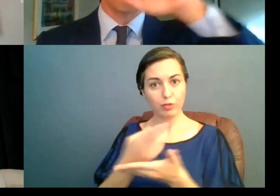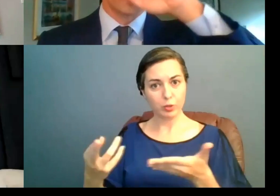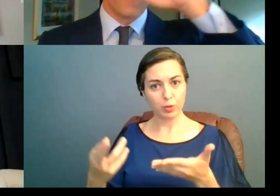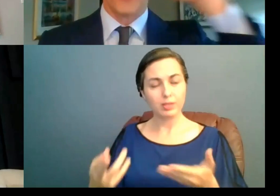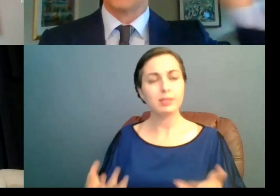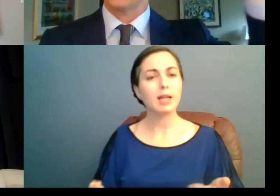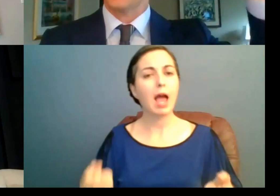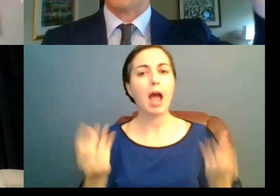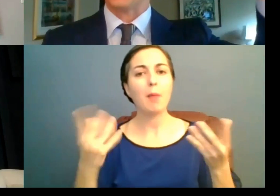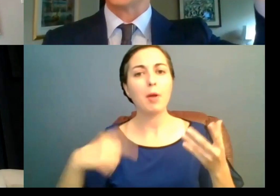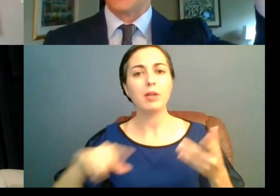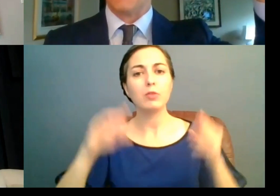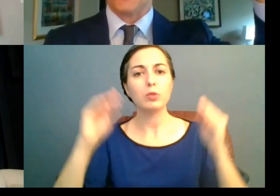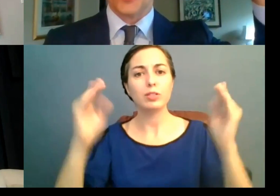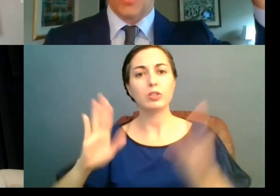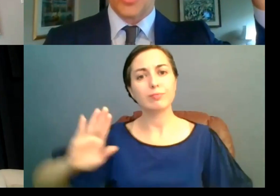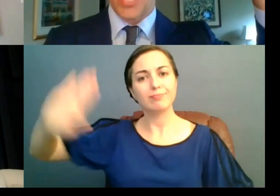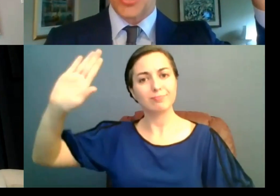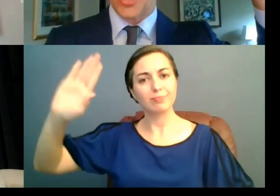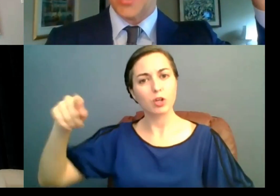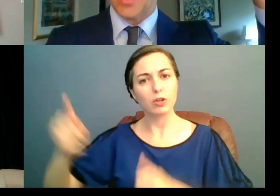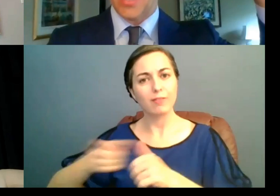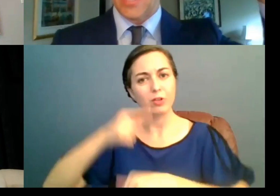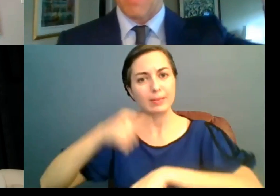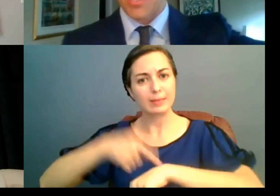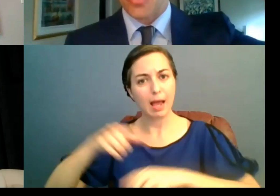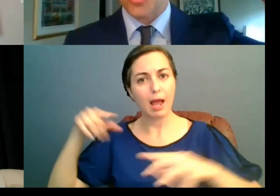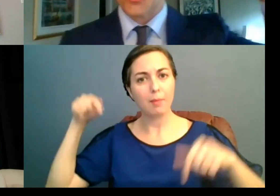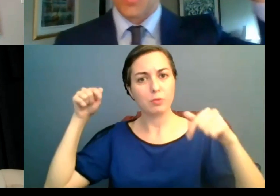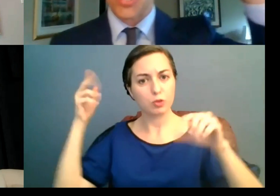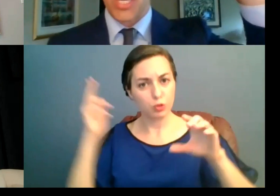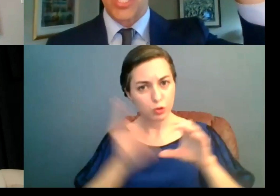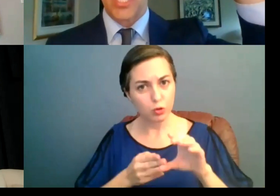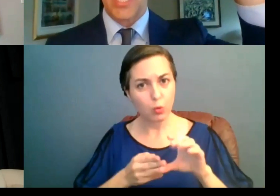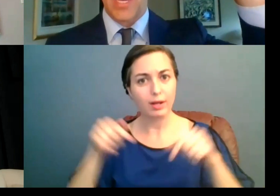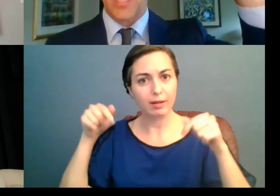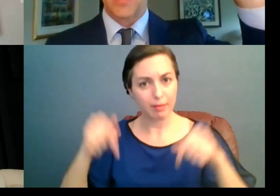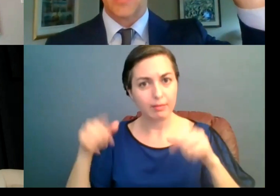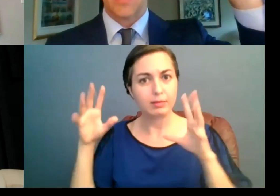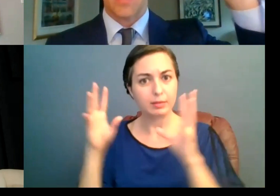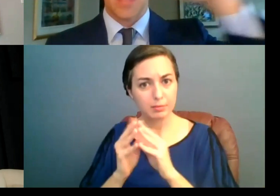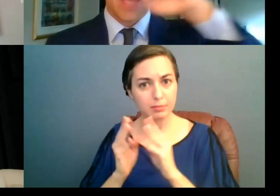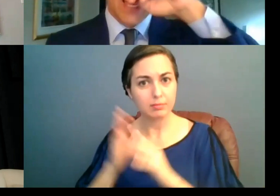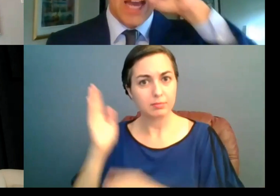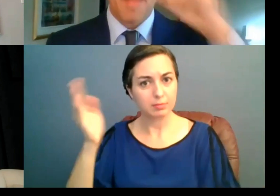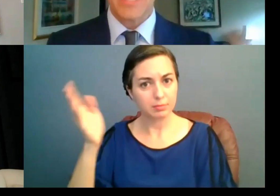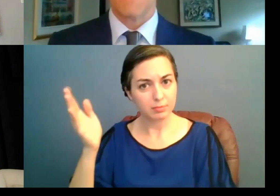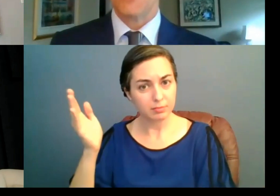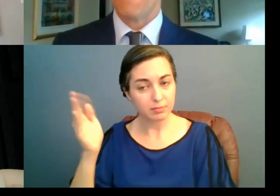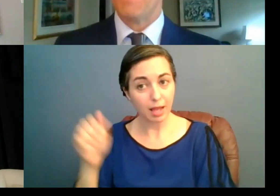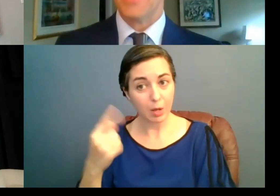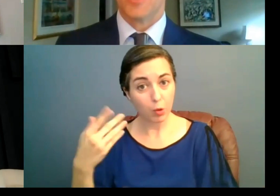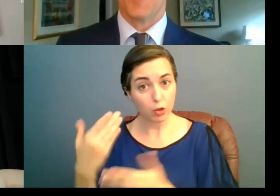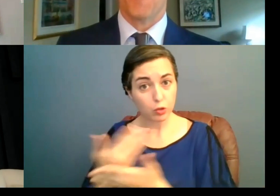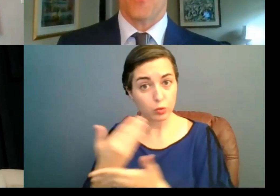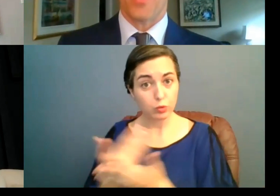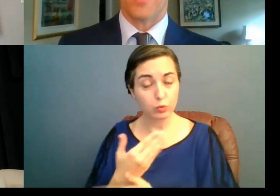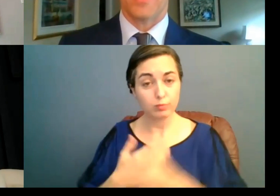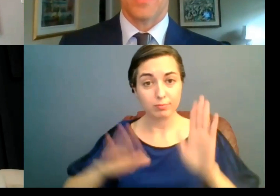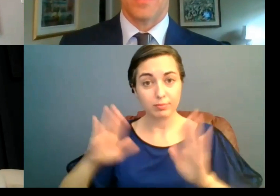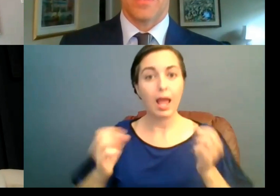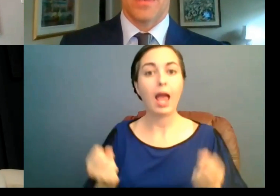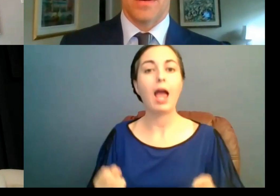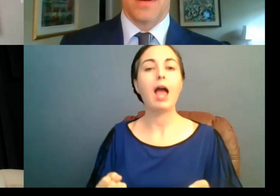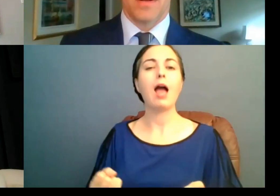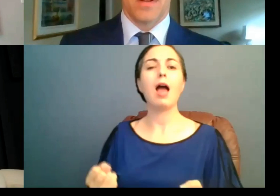raise your hand, teachers, if you're a first timer to our session? Anybody new to our session today? And how many of you have been here